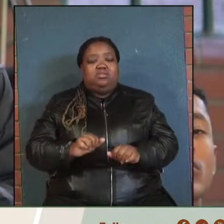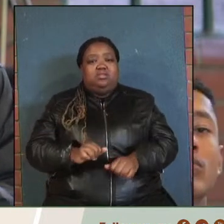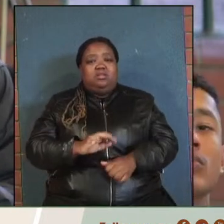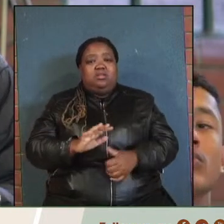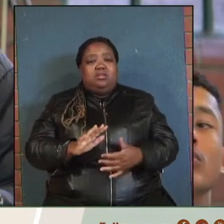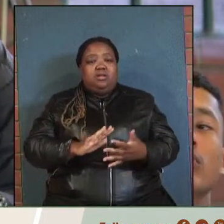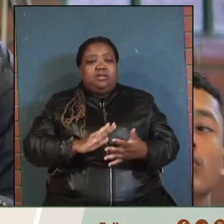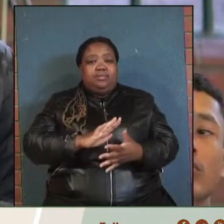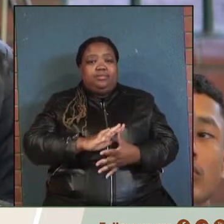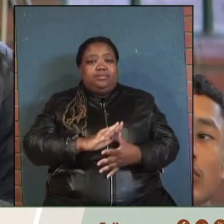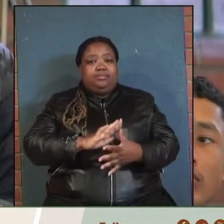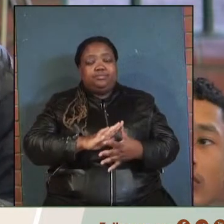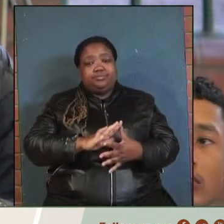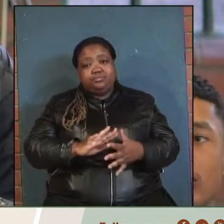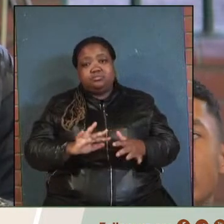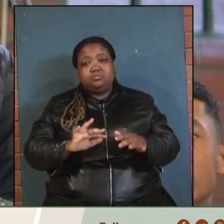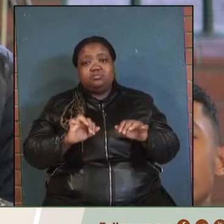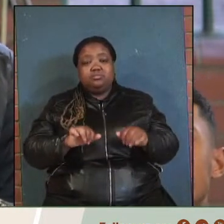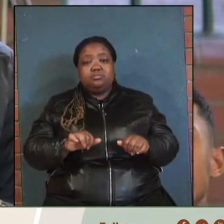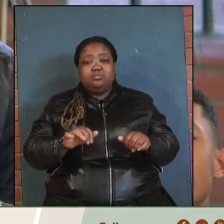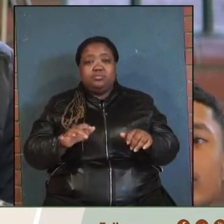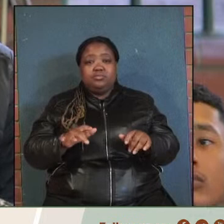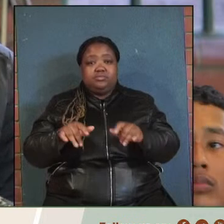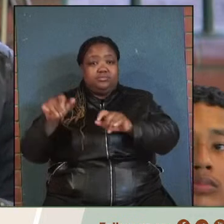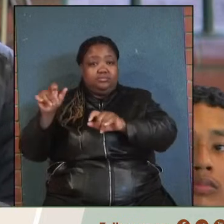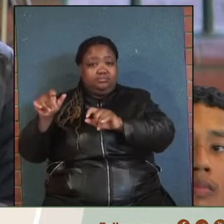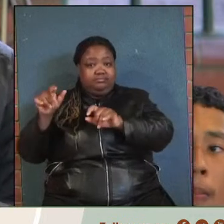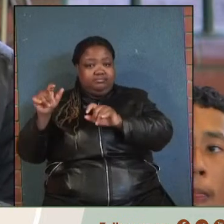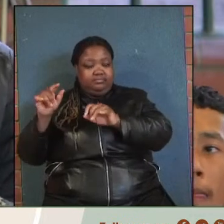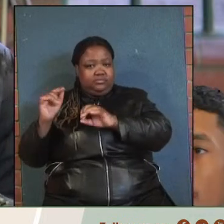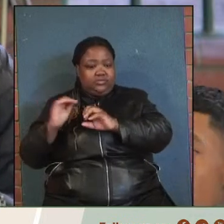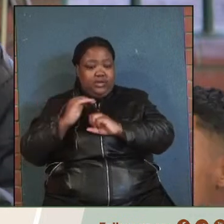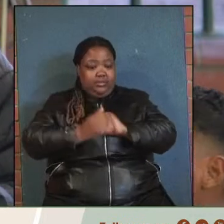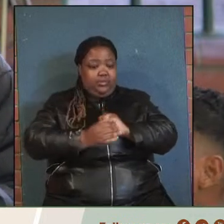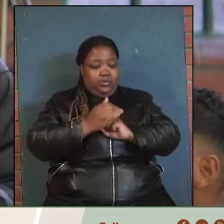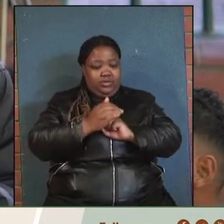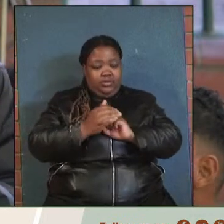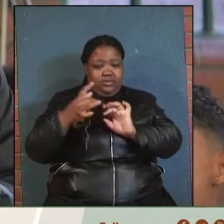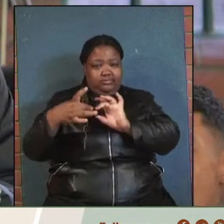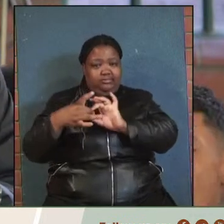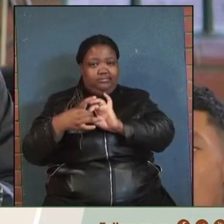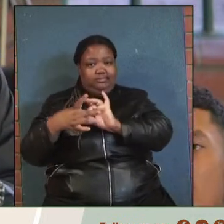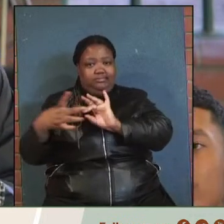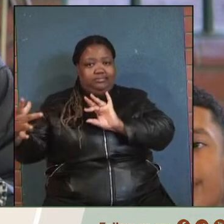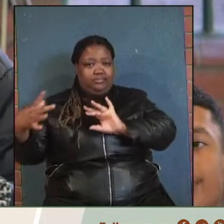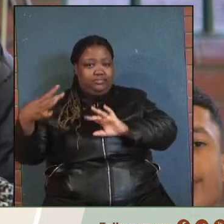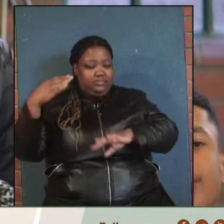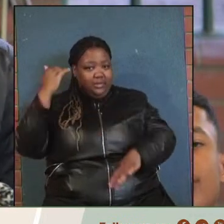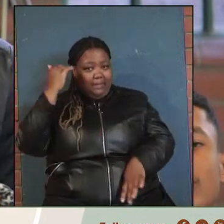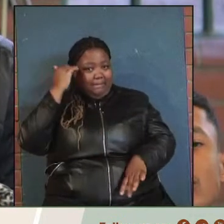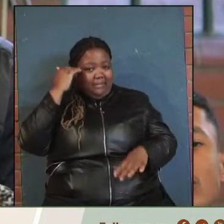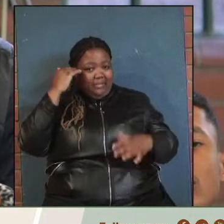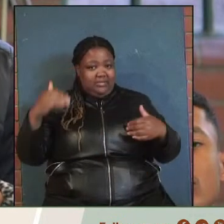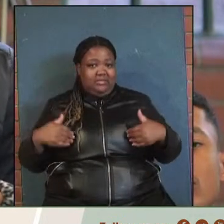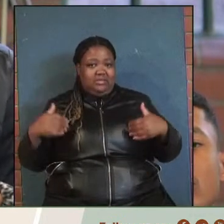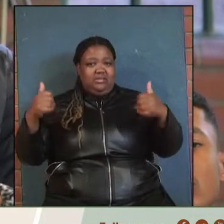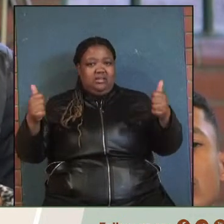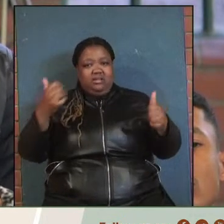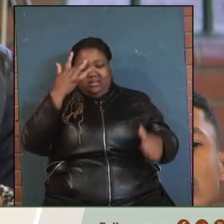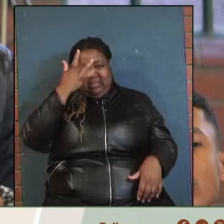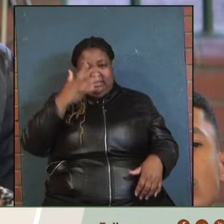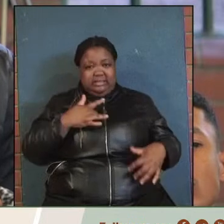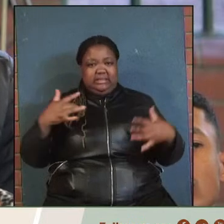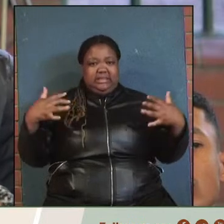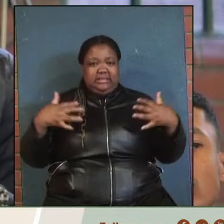with those who are meant to keep them safe. Number five, mental health disorders such as anxiety,